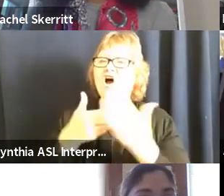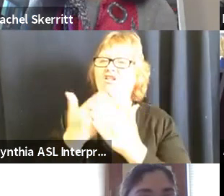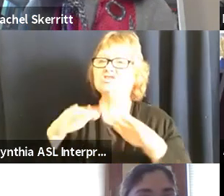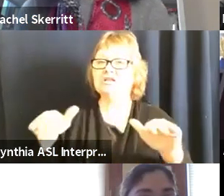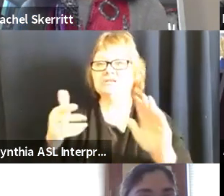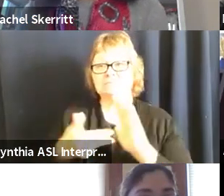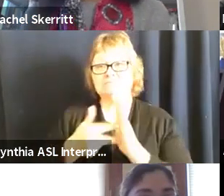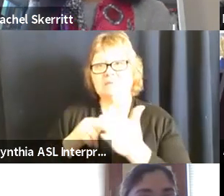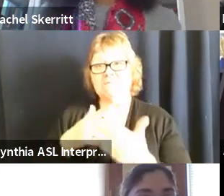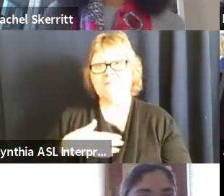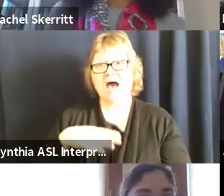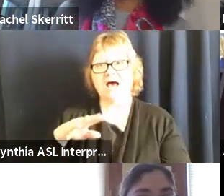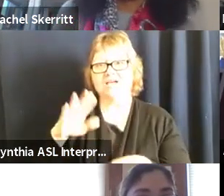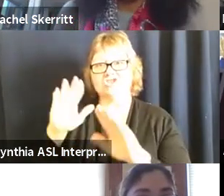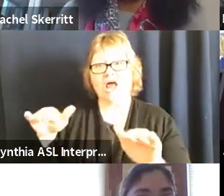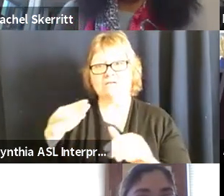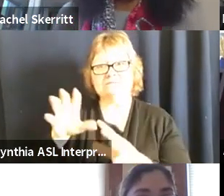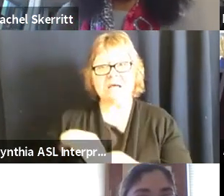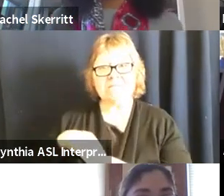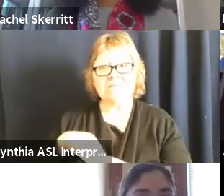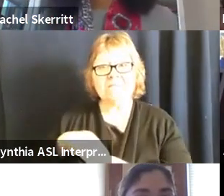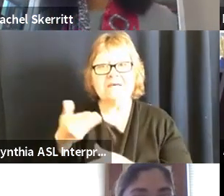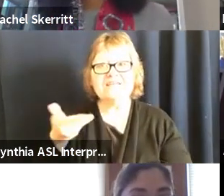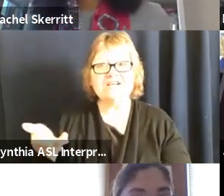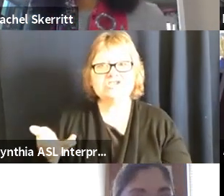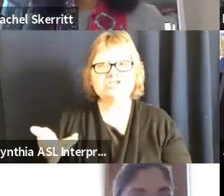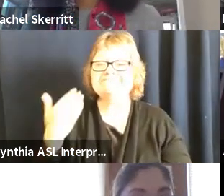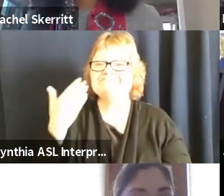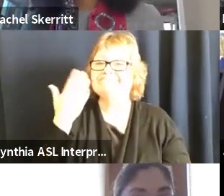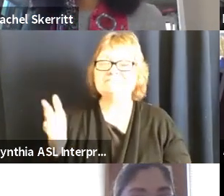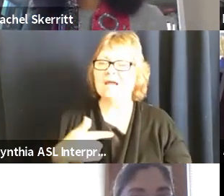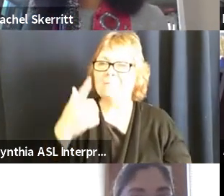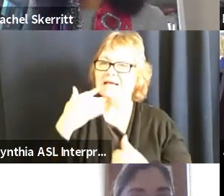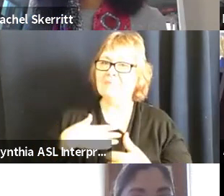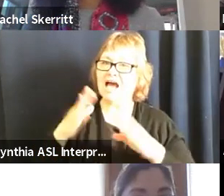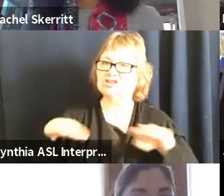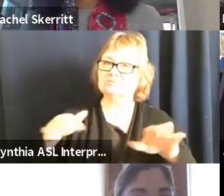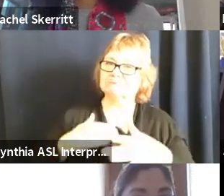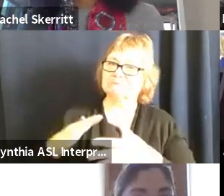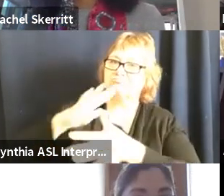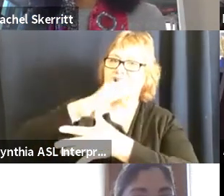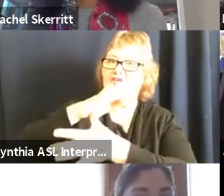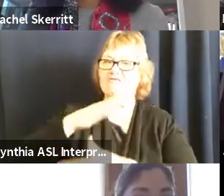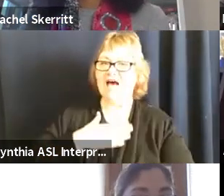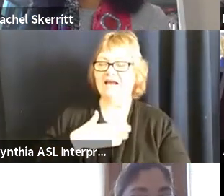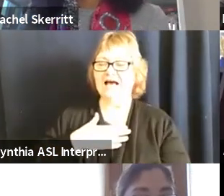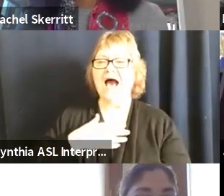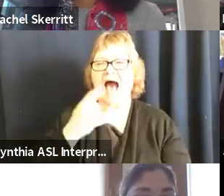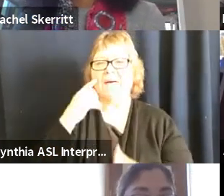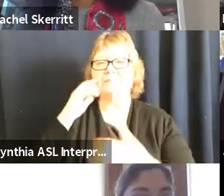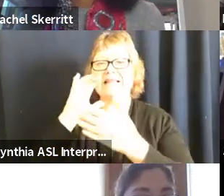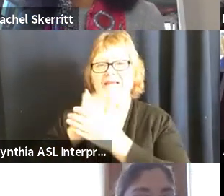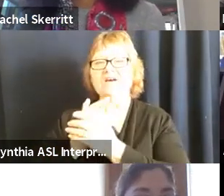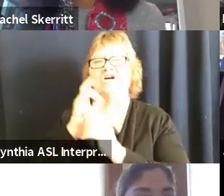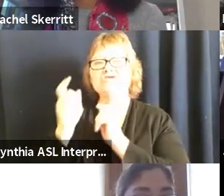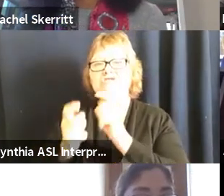receive an invitation. Because my children will always be my number one priority, I believe that contributing and